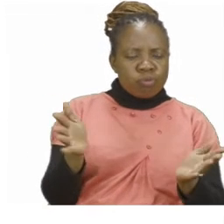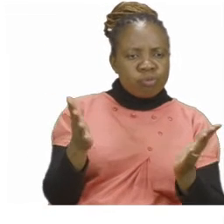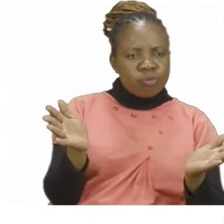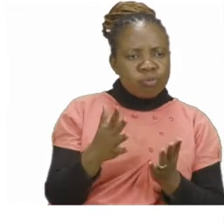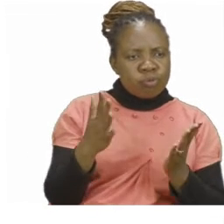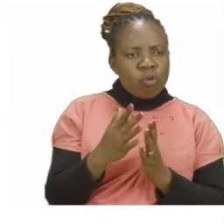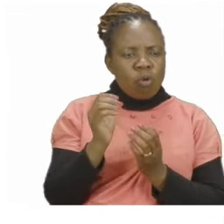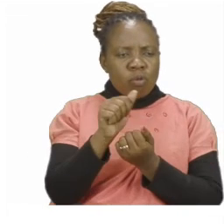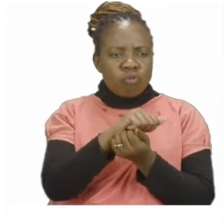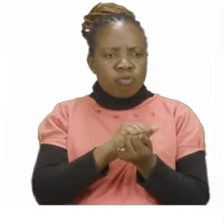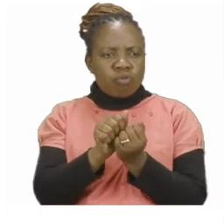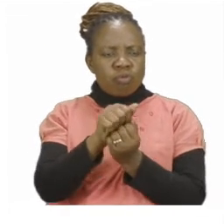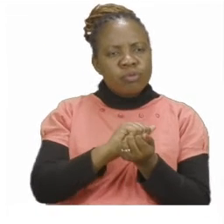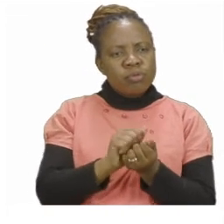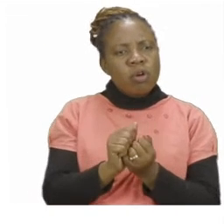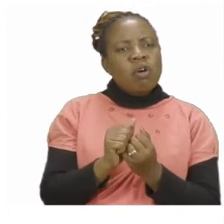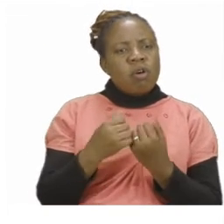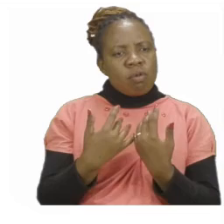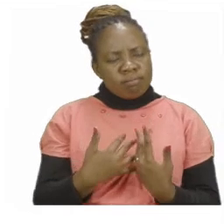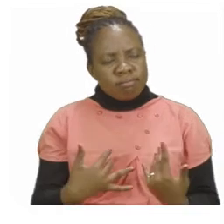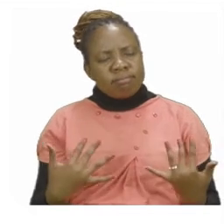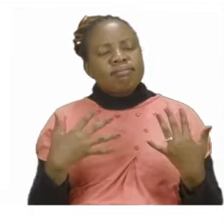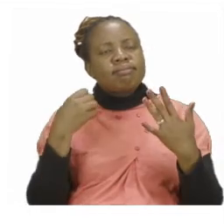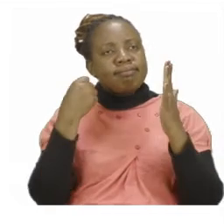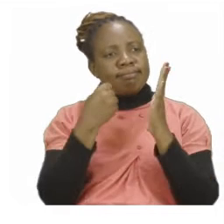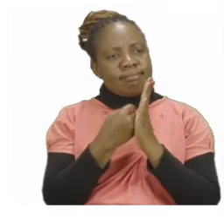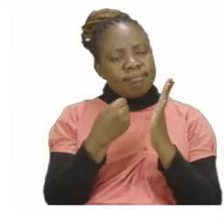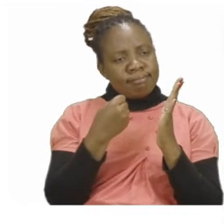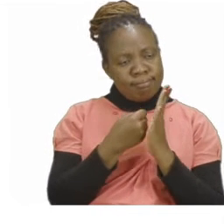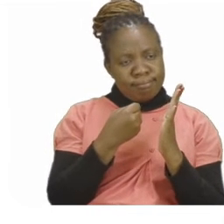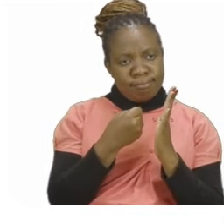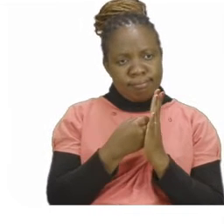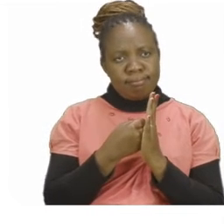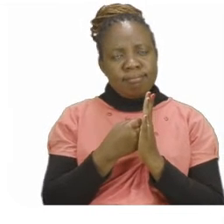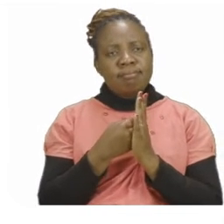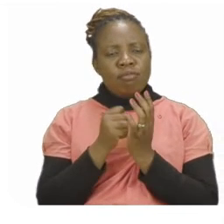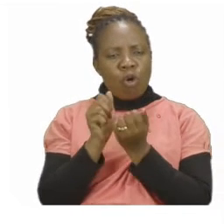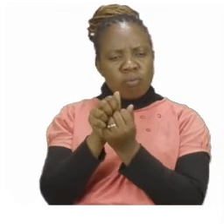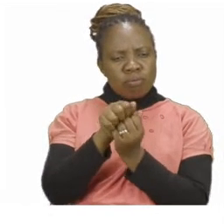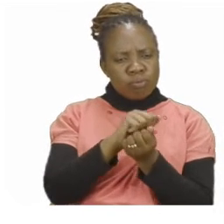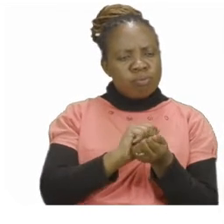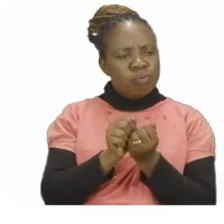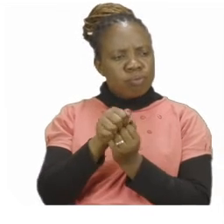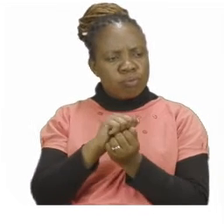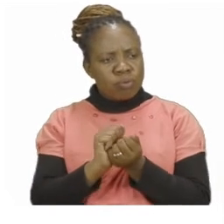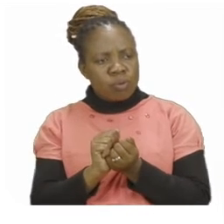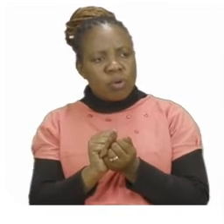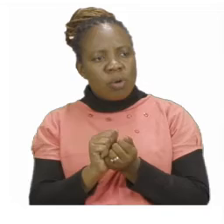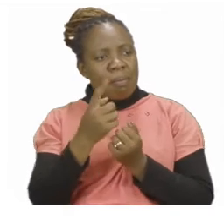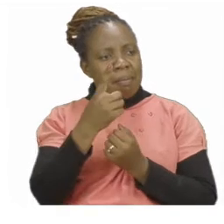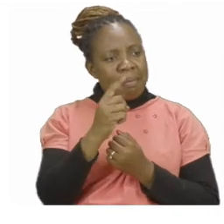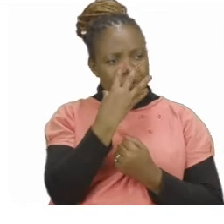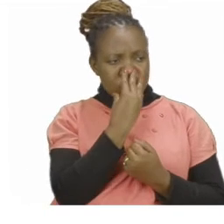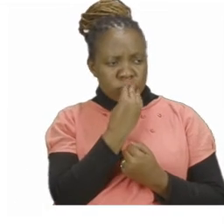sheep moved here and there and grazed for a while the wolf stood in a